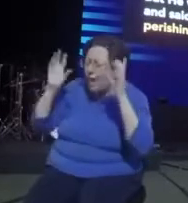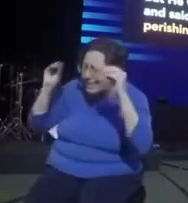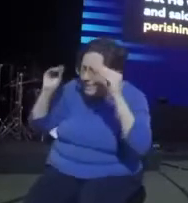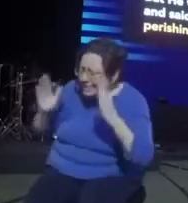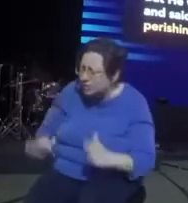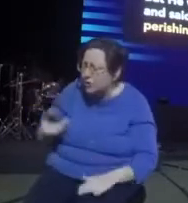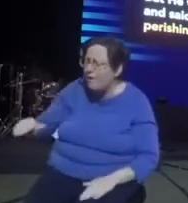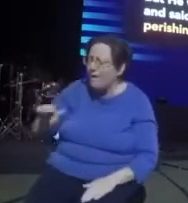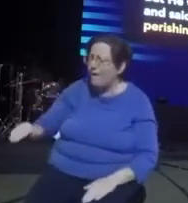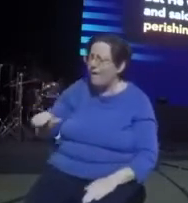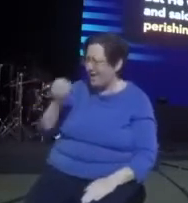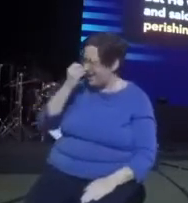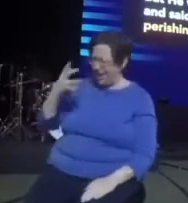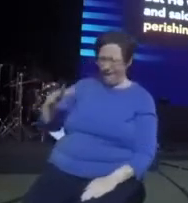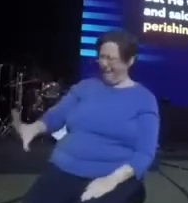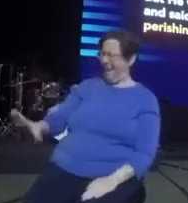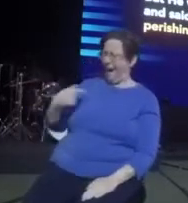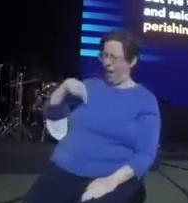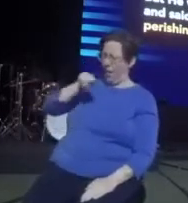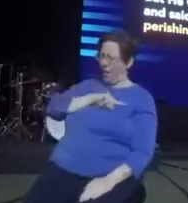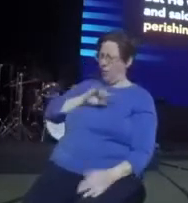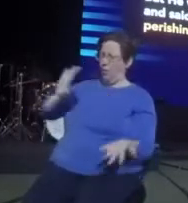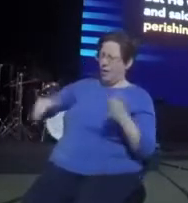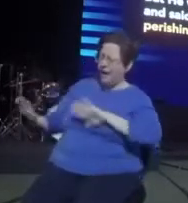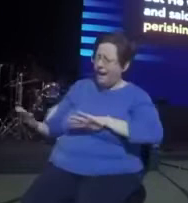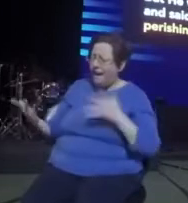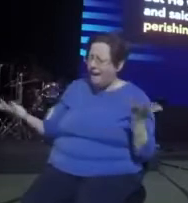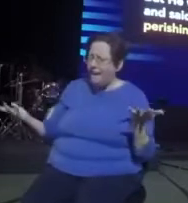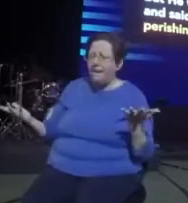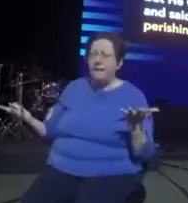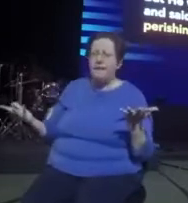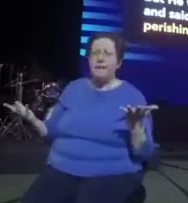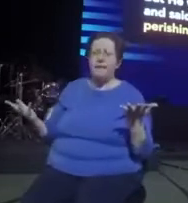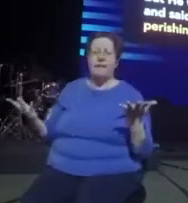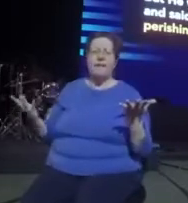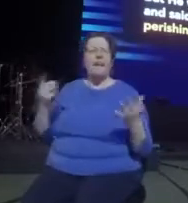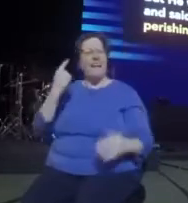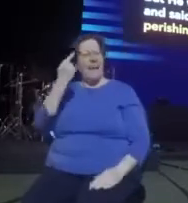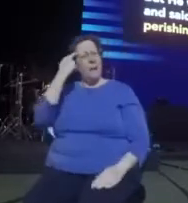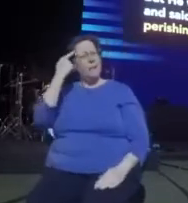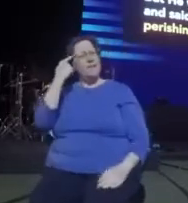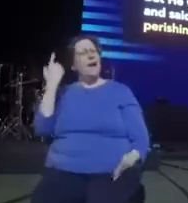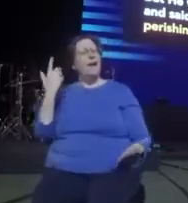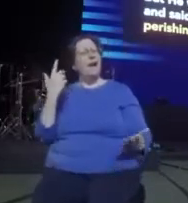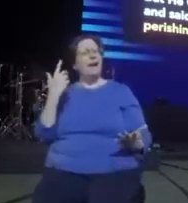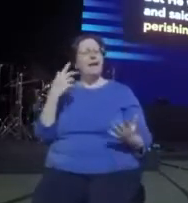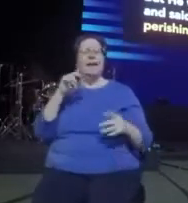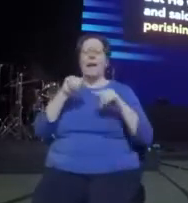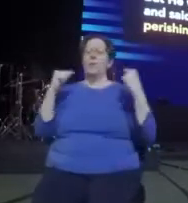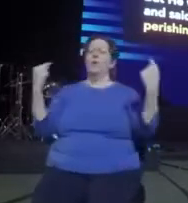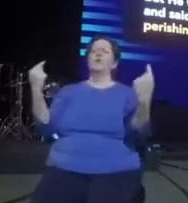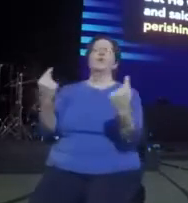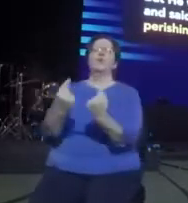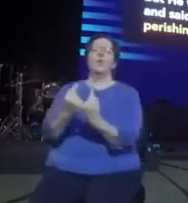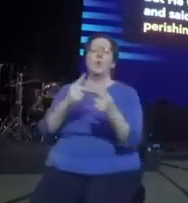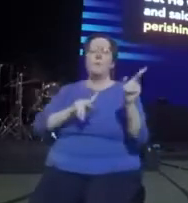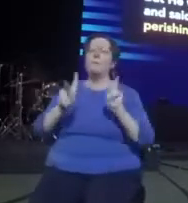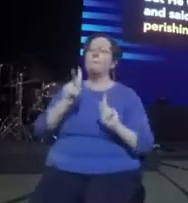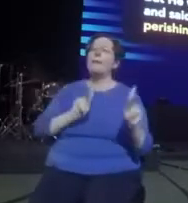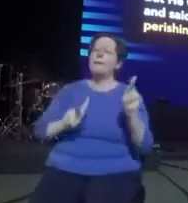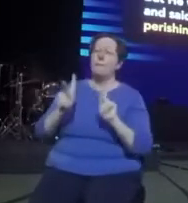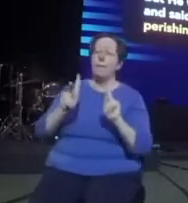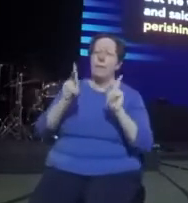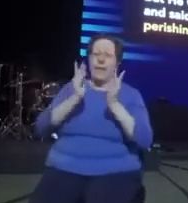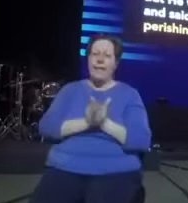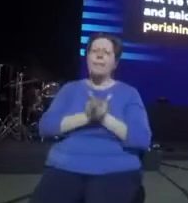teacher, do you not care that we perish? I always thought it was a group of people in